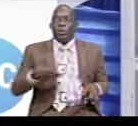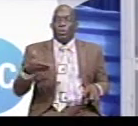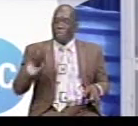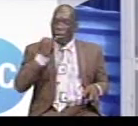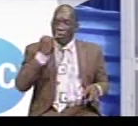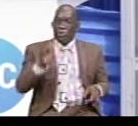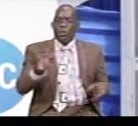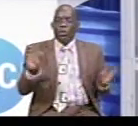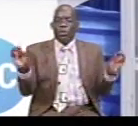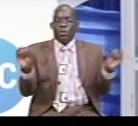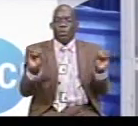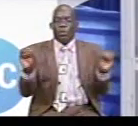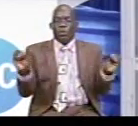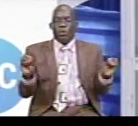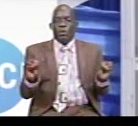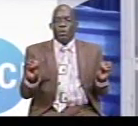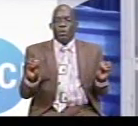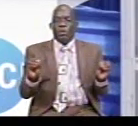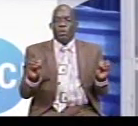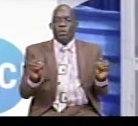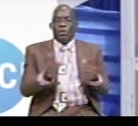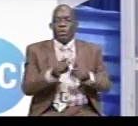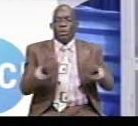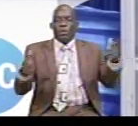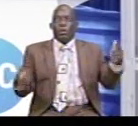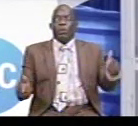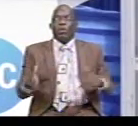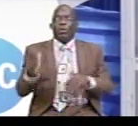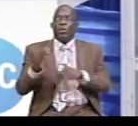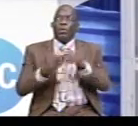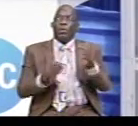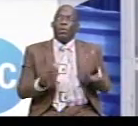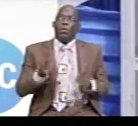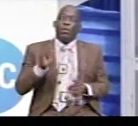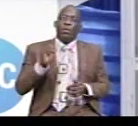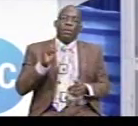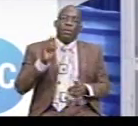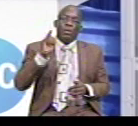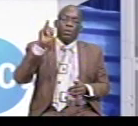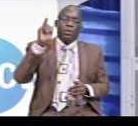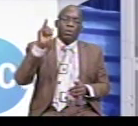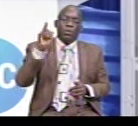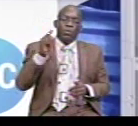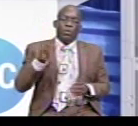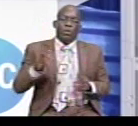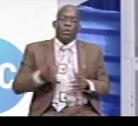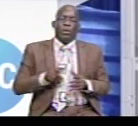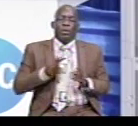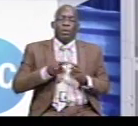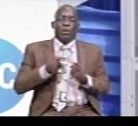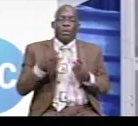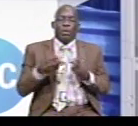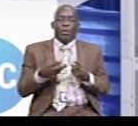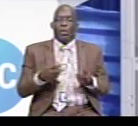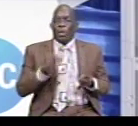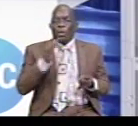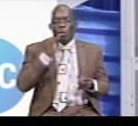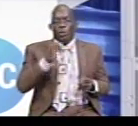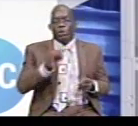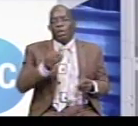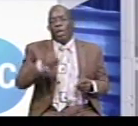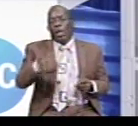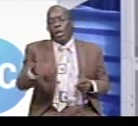beside thee. neither raise there